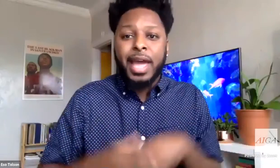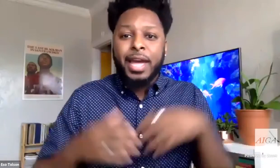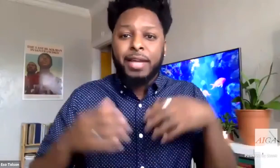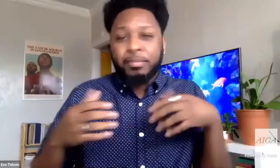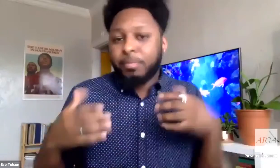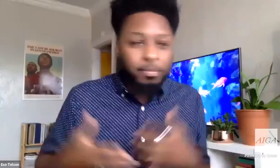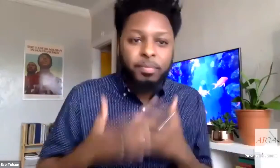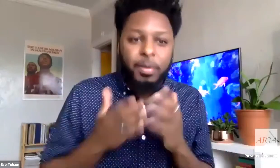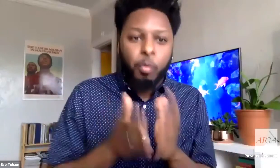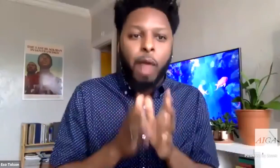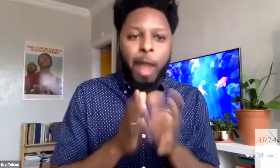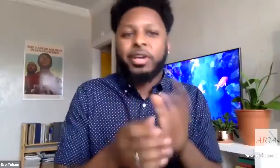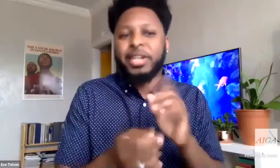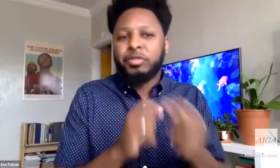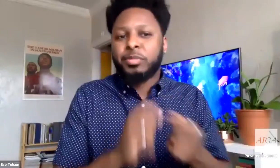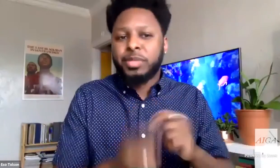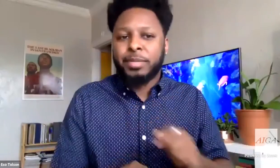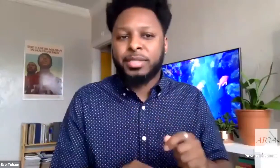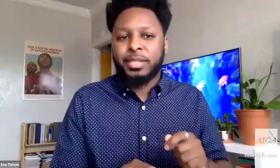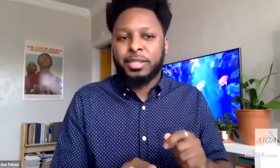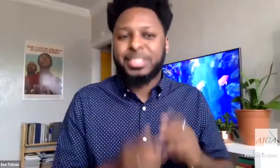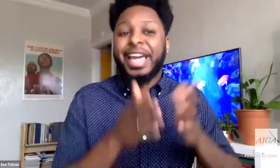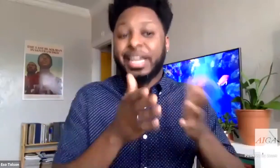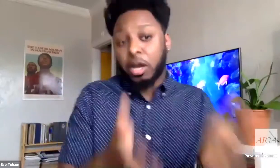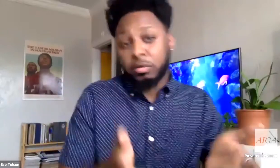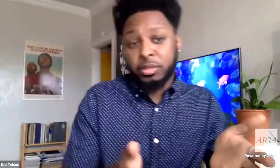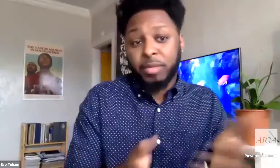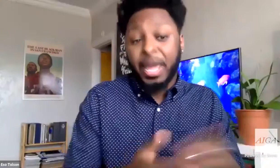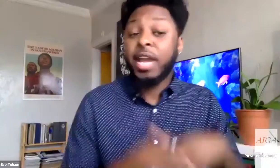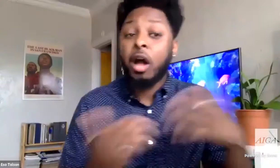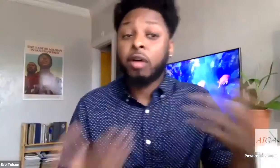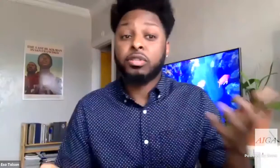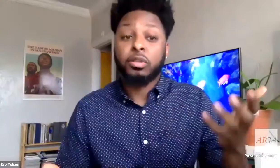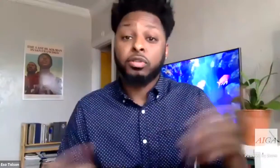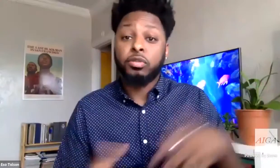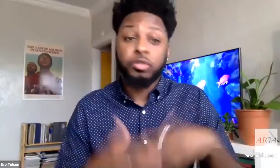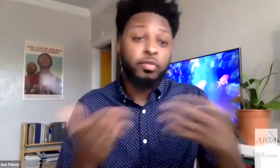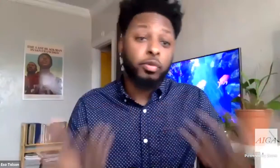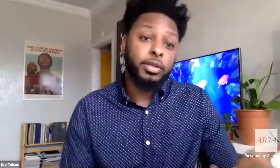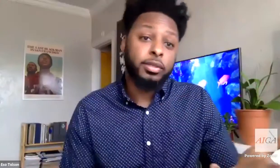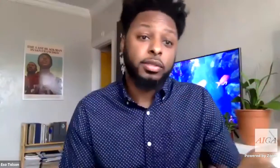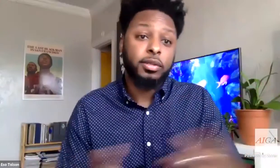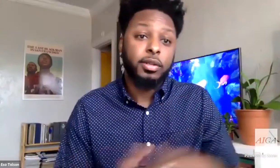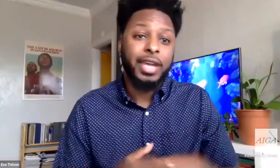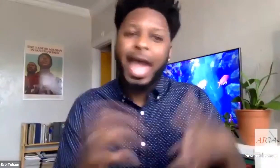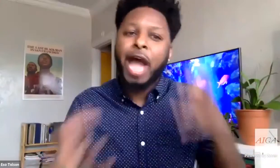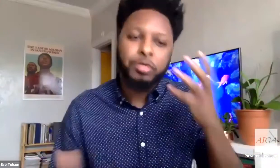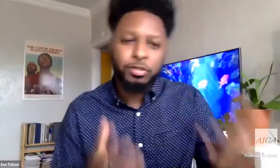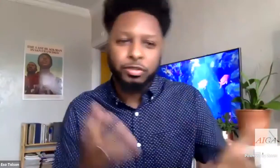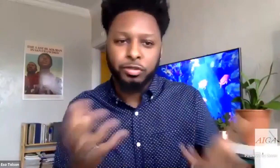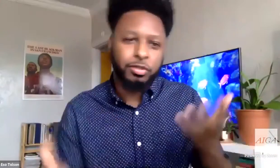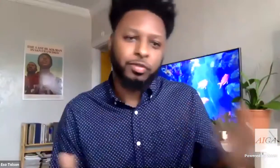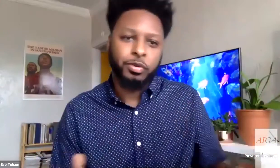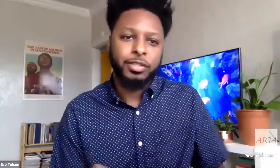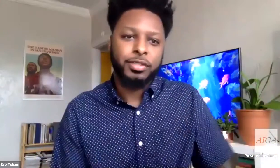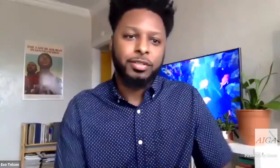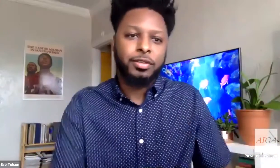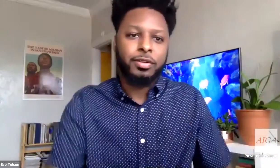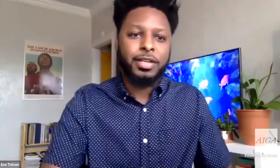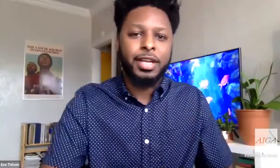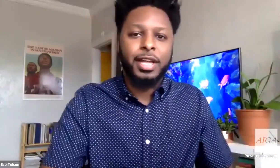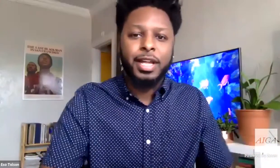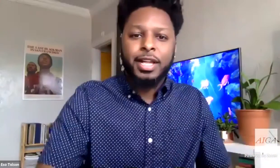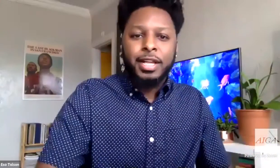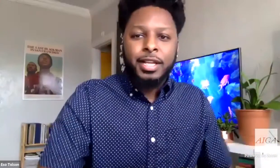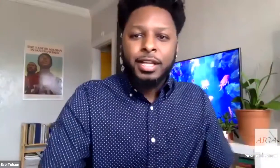but I'm going to give you some tips to stand out. And I'll also use your voice and how to use your voice,